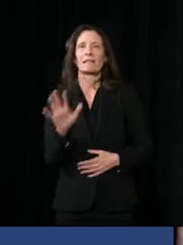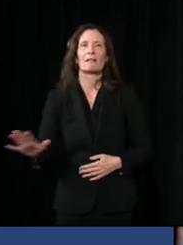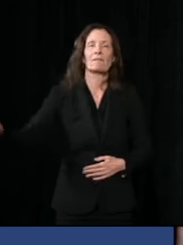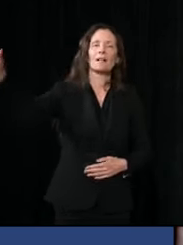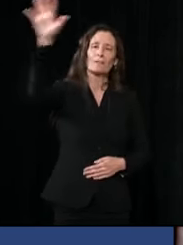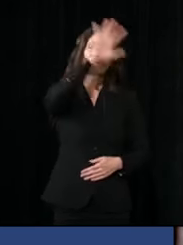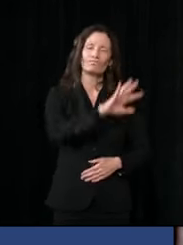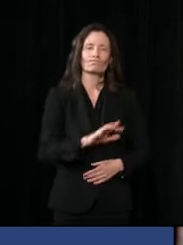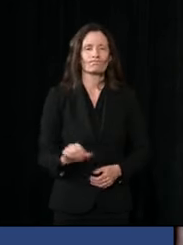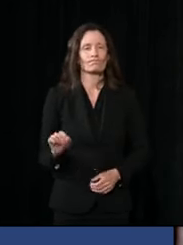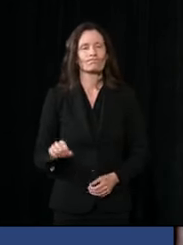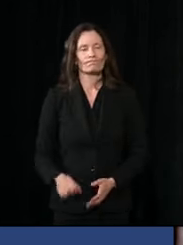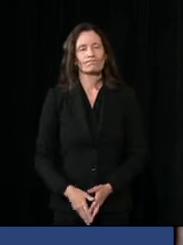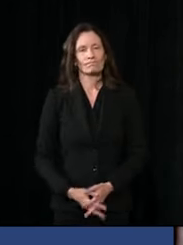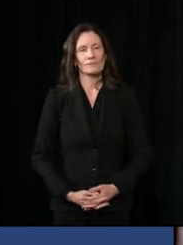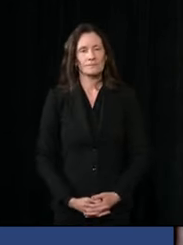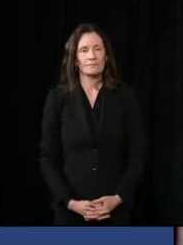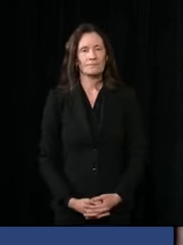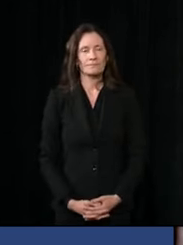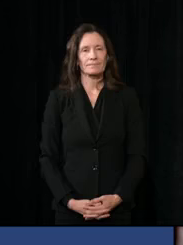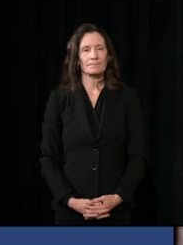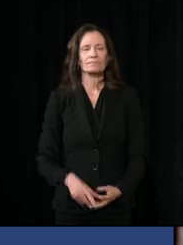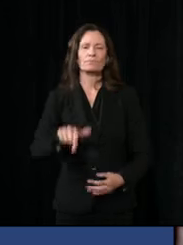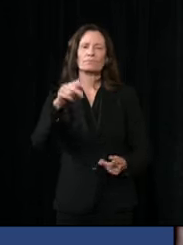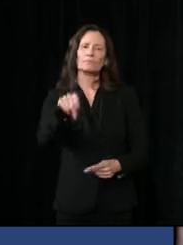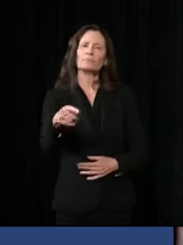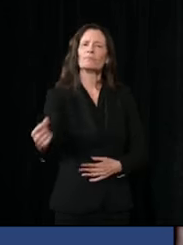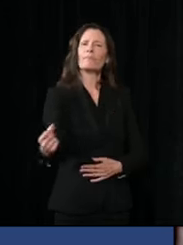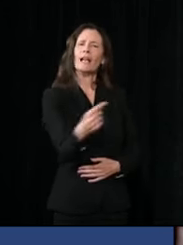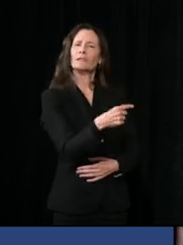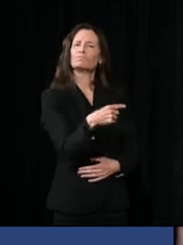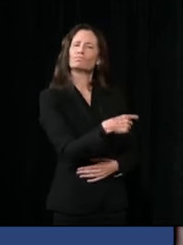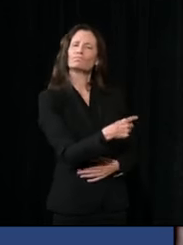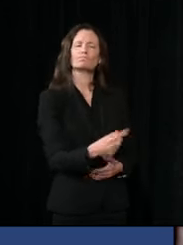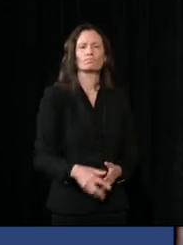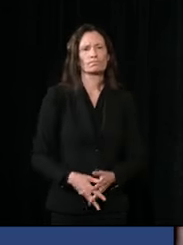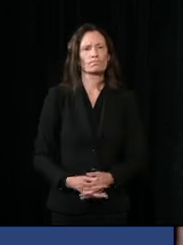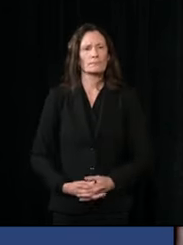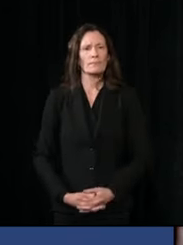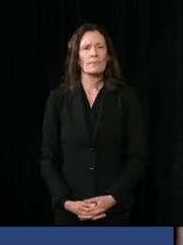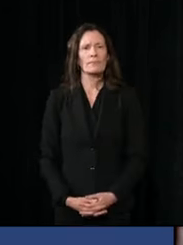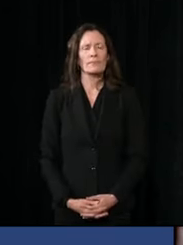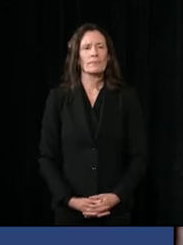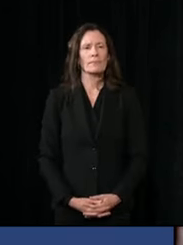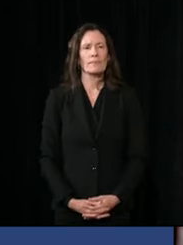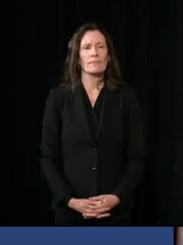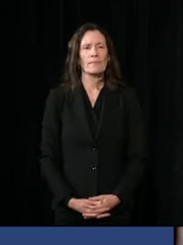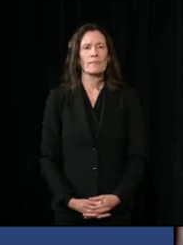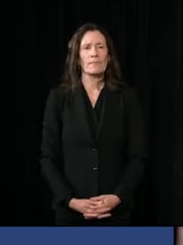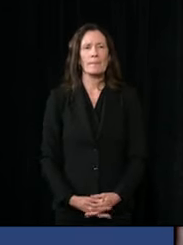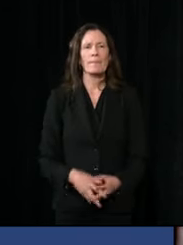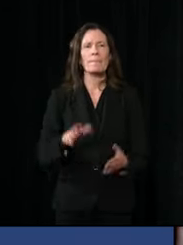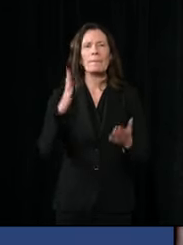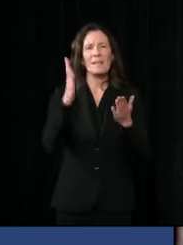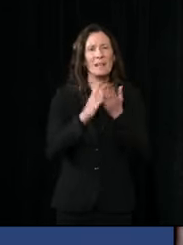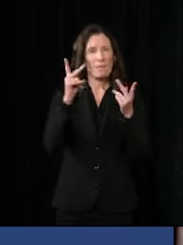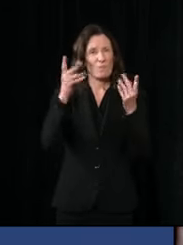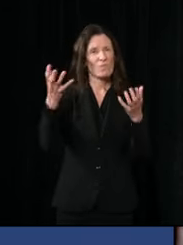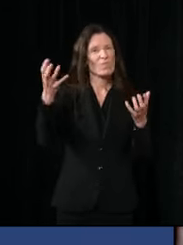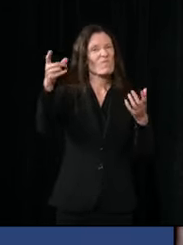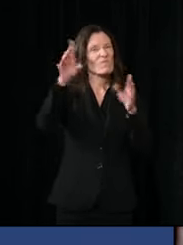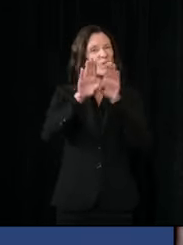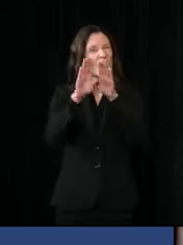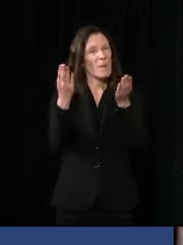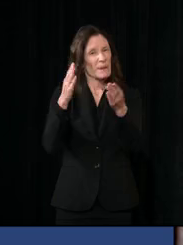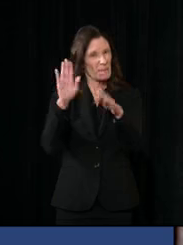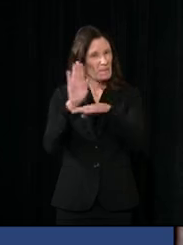From the Altoona Mirror, the pressure to reopen businesses appears to be growing. Are you concerned that the adversarial attitude that